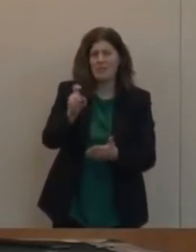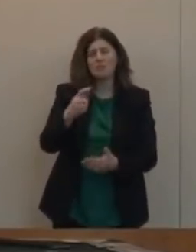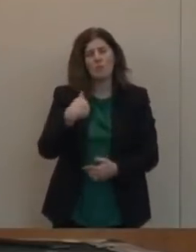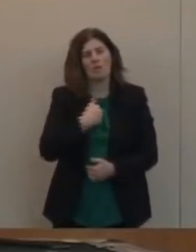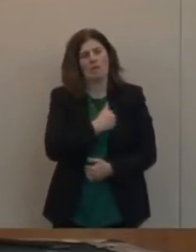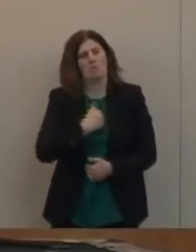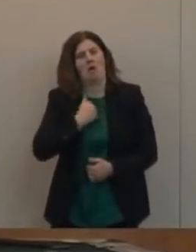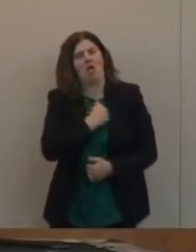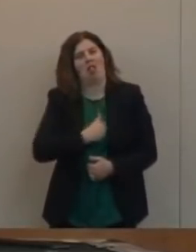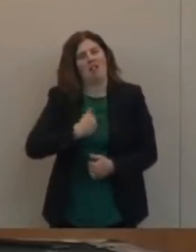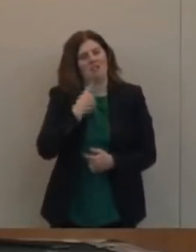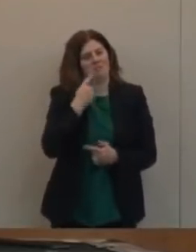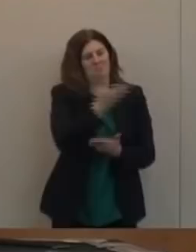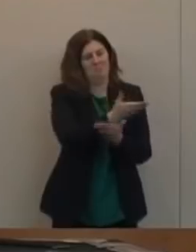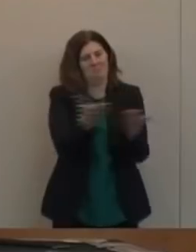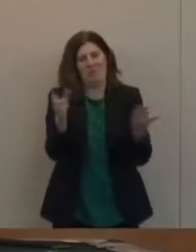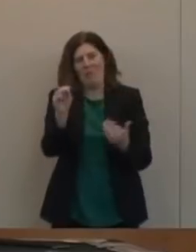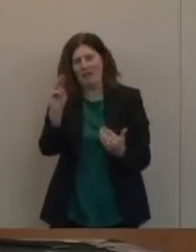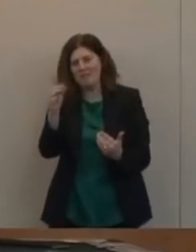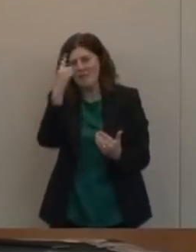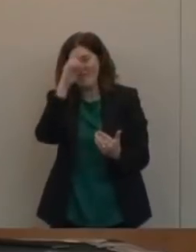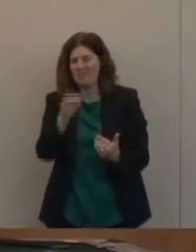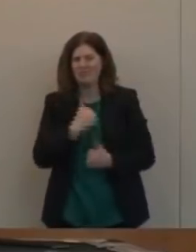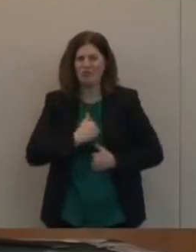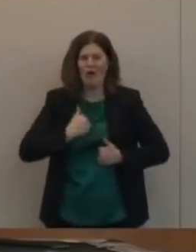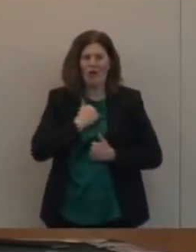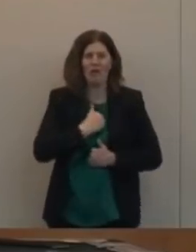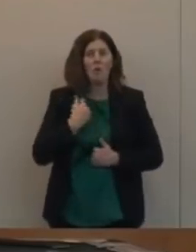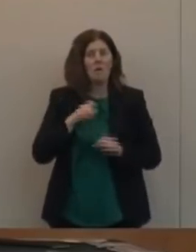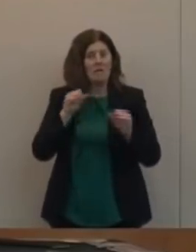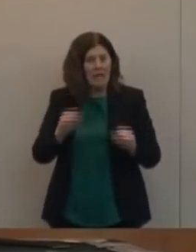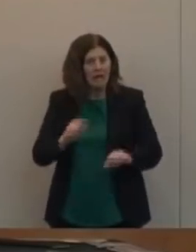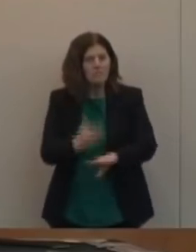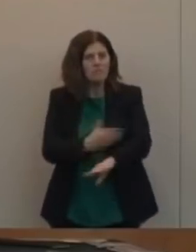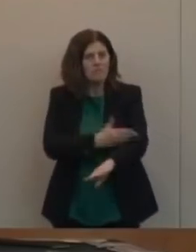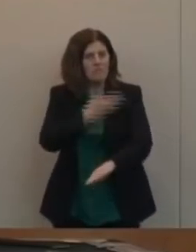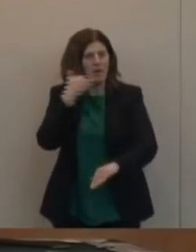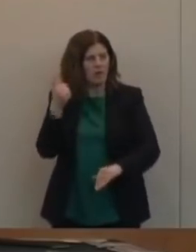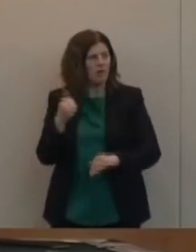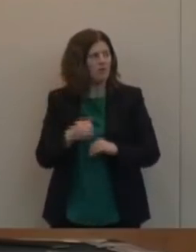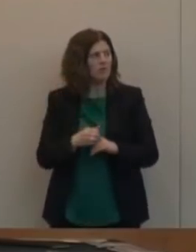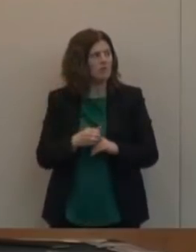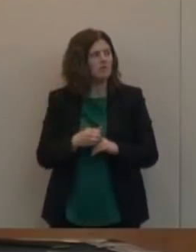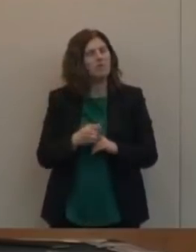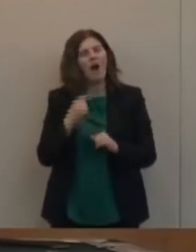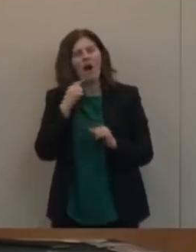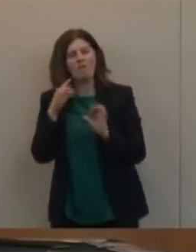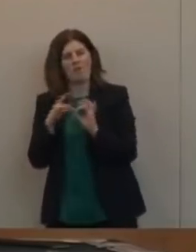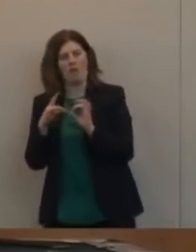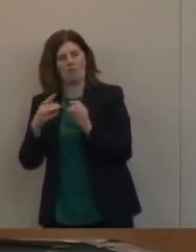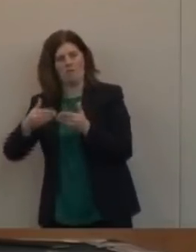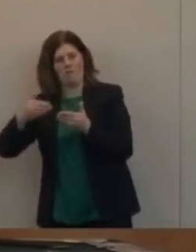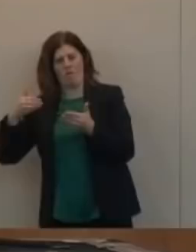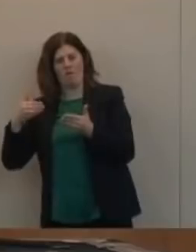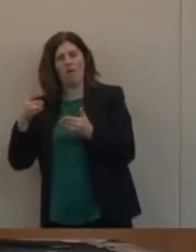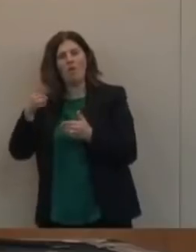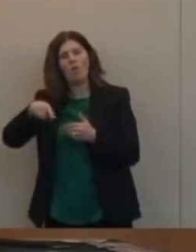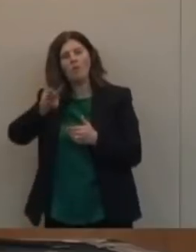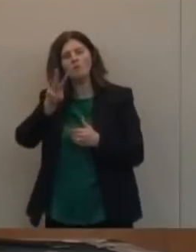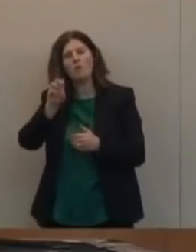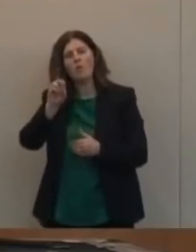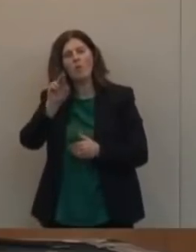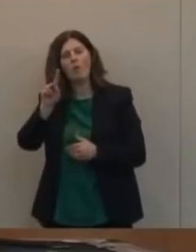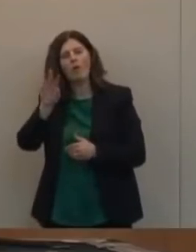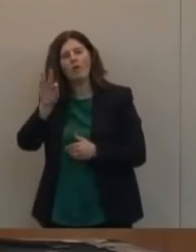apologize to New Mexicans for that. We can and will do better. I talked a little bit, Matt, early, that a lot of these workforce